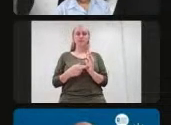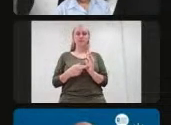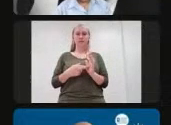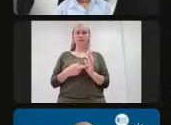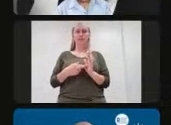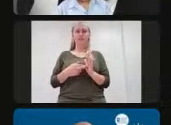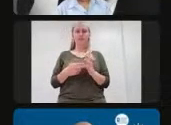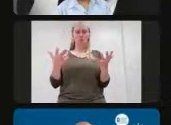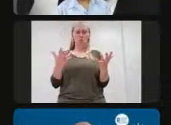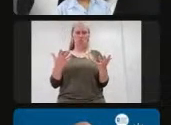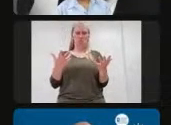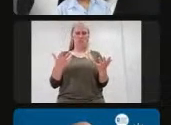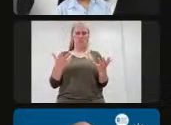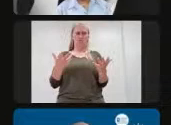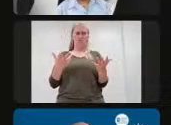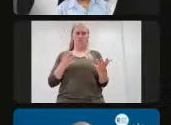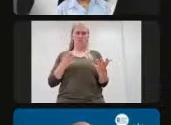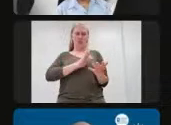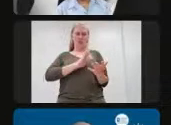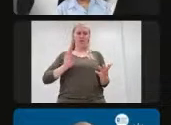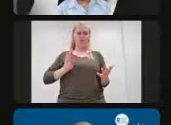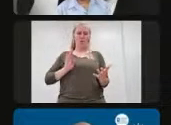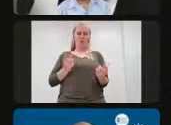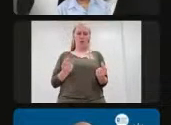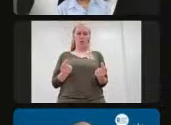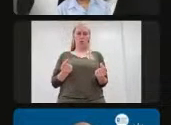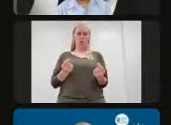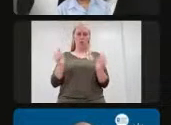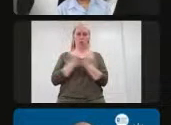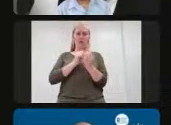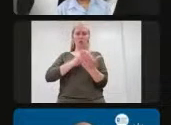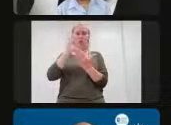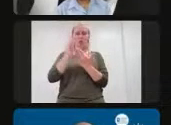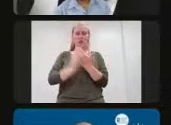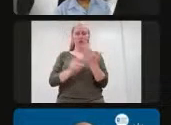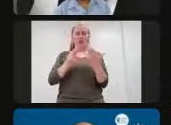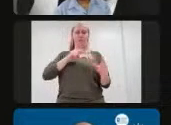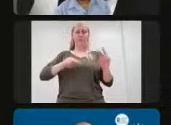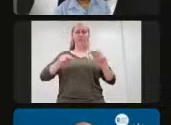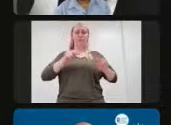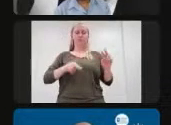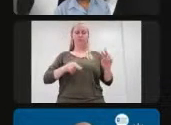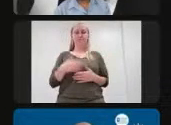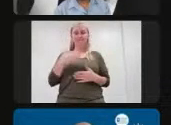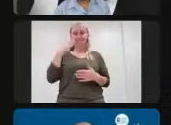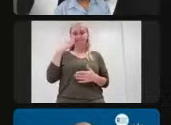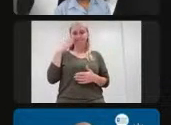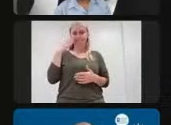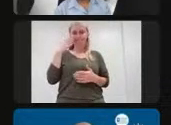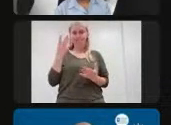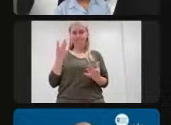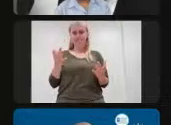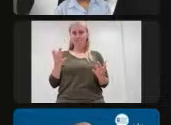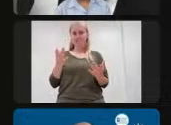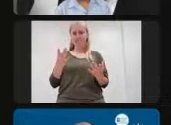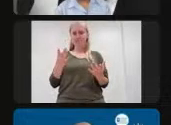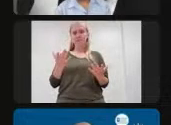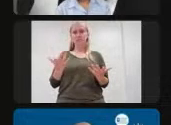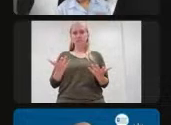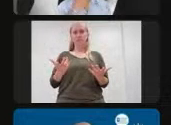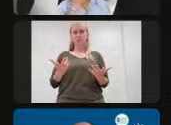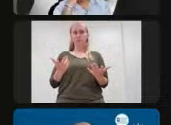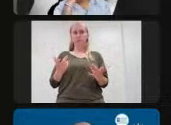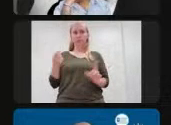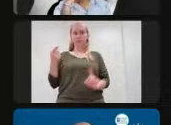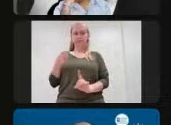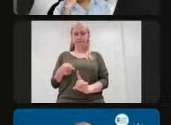what extent the board had in terms of oversight of the curriculum, because I know that this has been like a sticking point, that a lot of it is